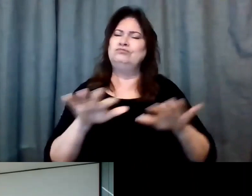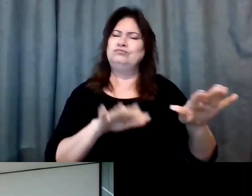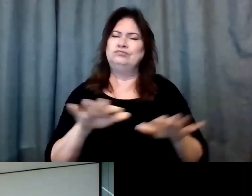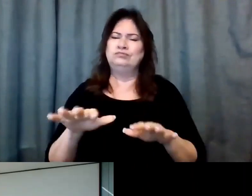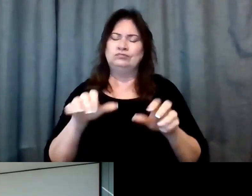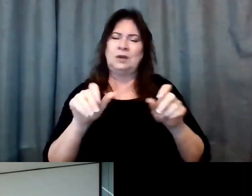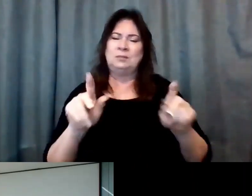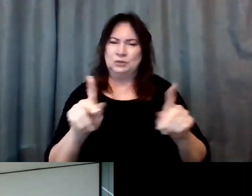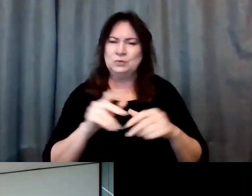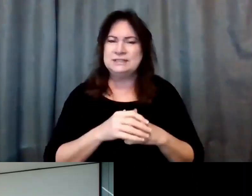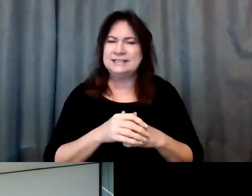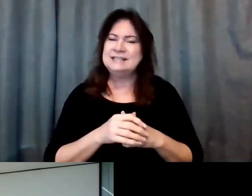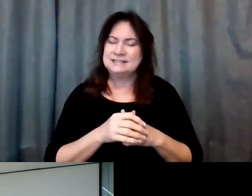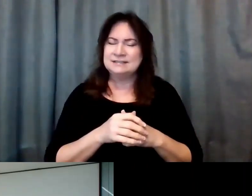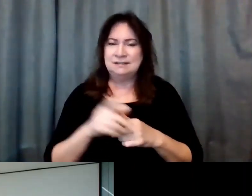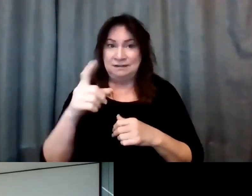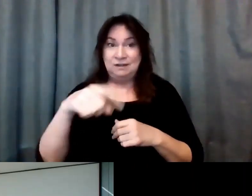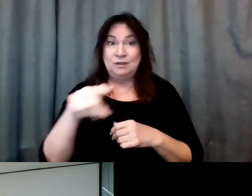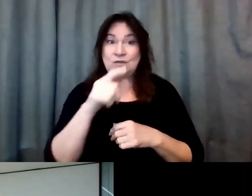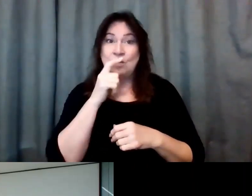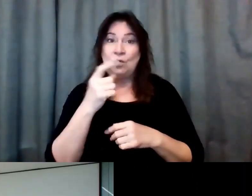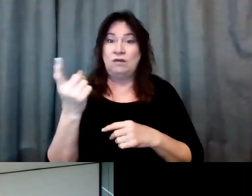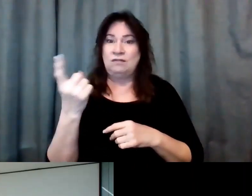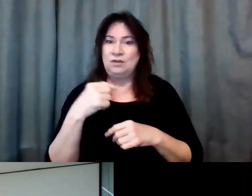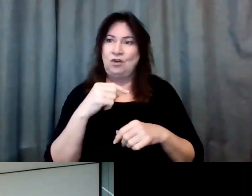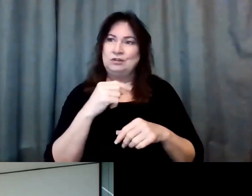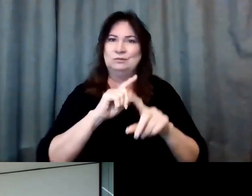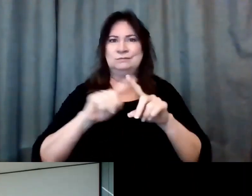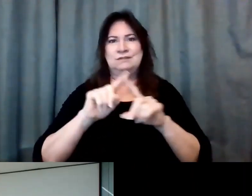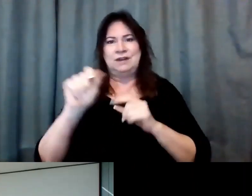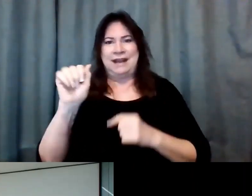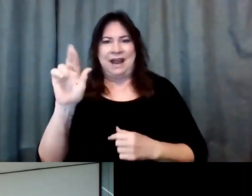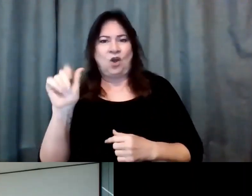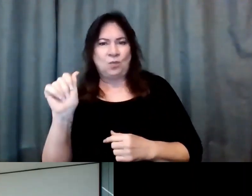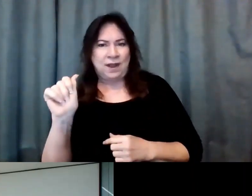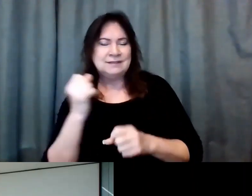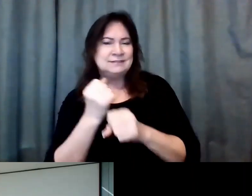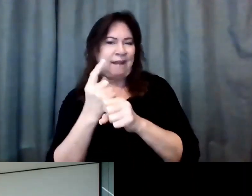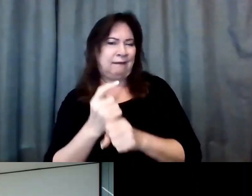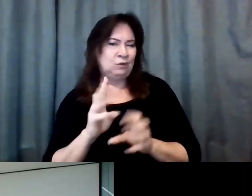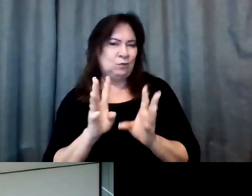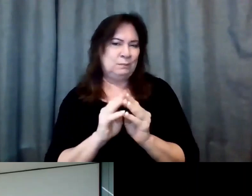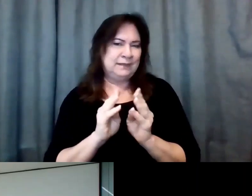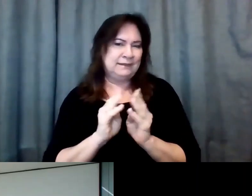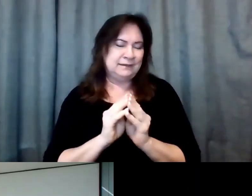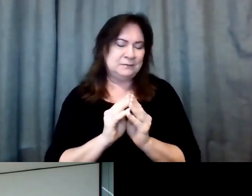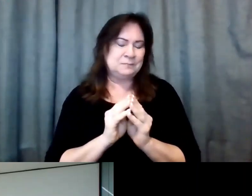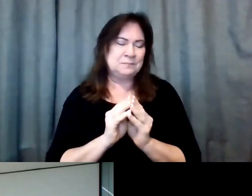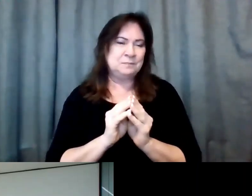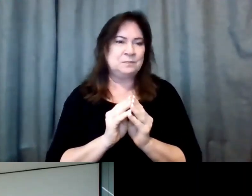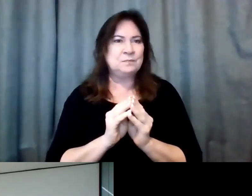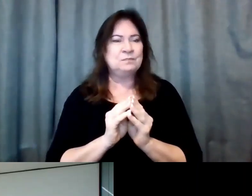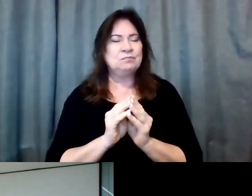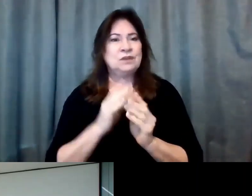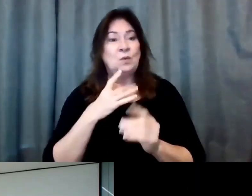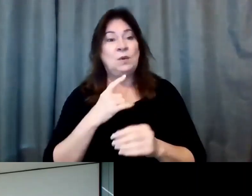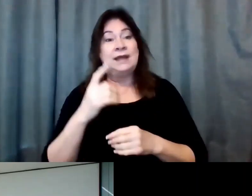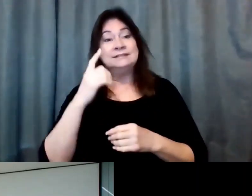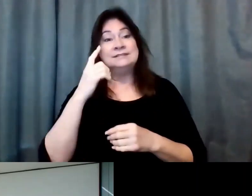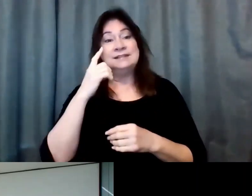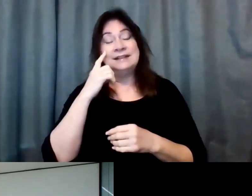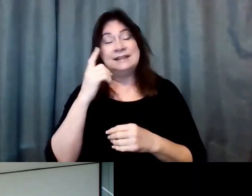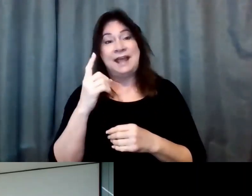opportunities that those of you who have been to other AERA annual meetings, we like to think know